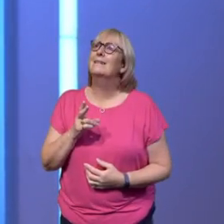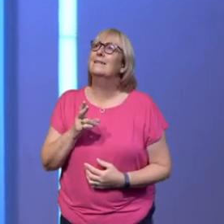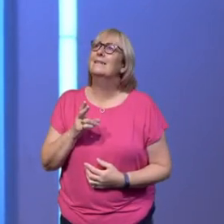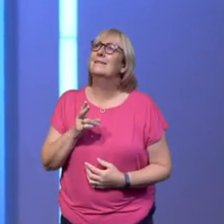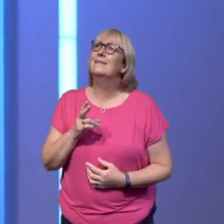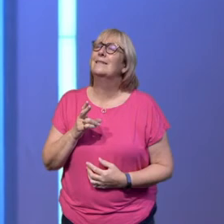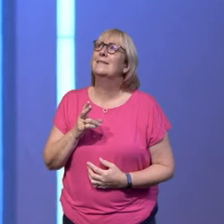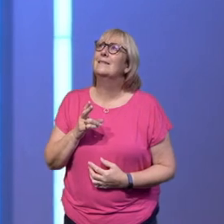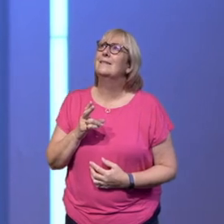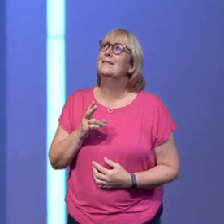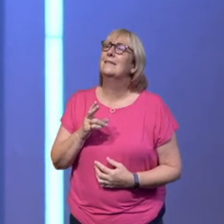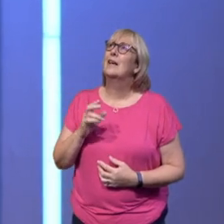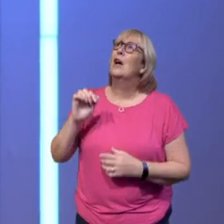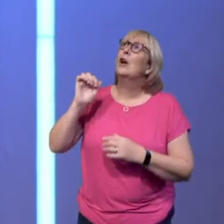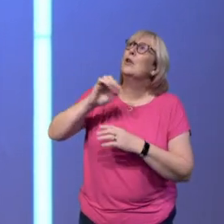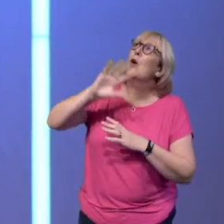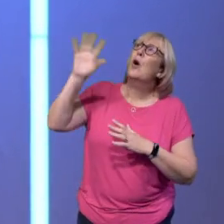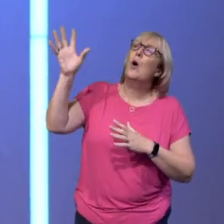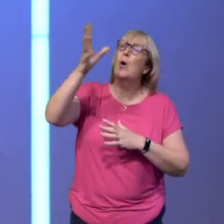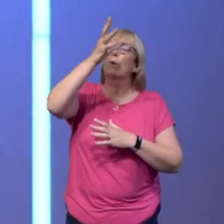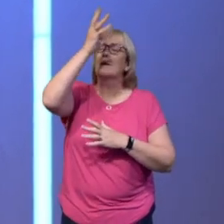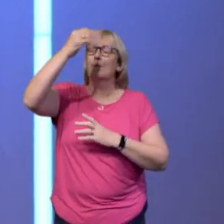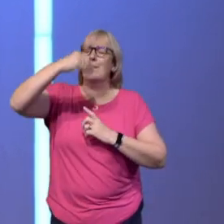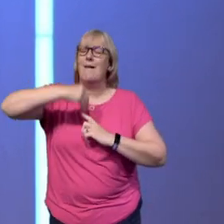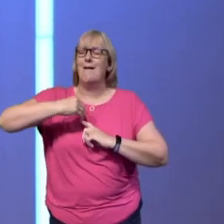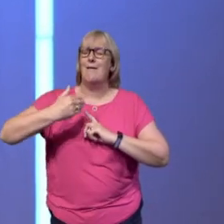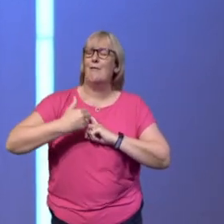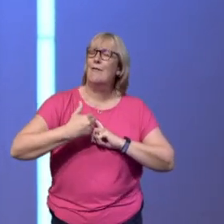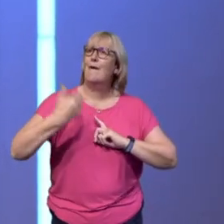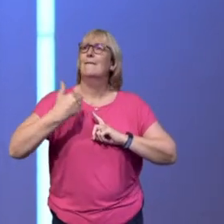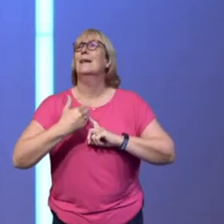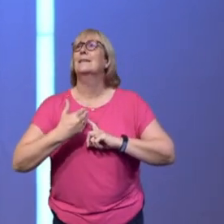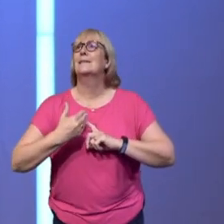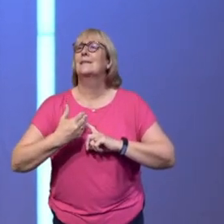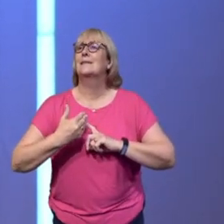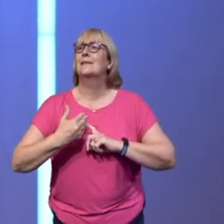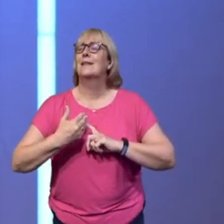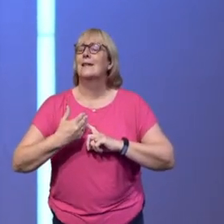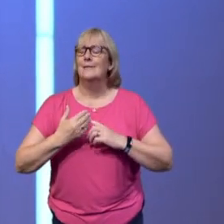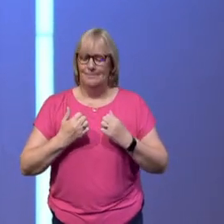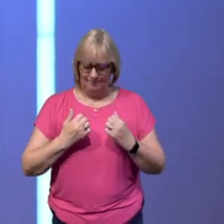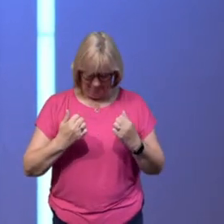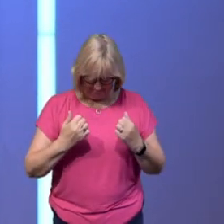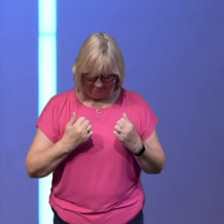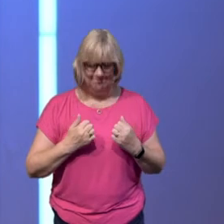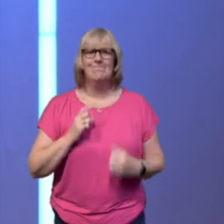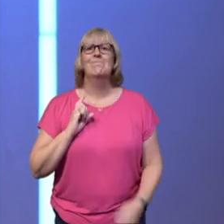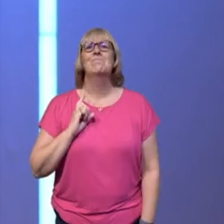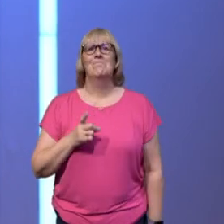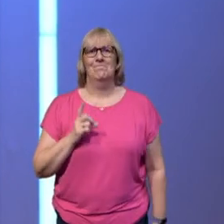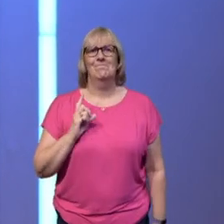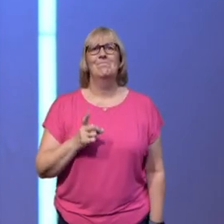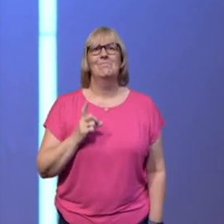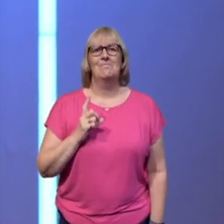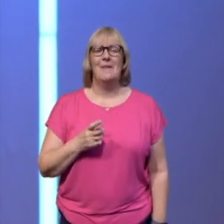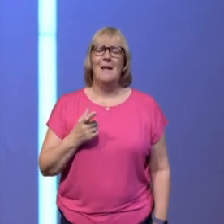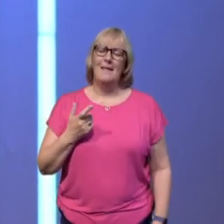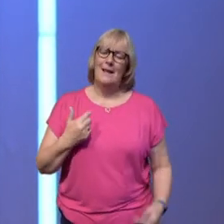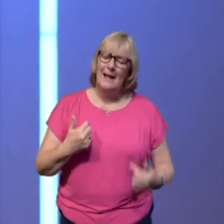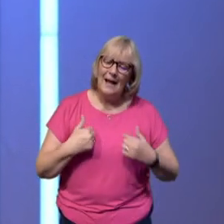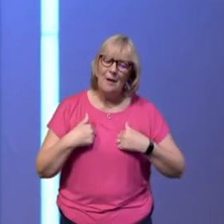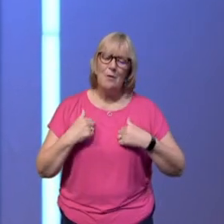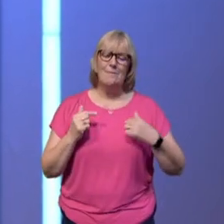Lord, where your Holy Spirit is convicting us in one area, help us to see that and to have the humility to fight.